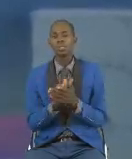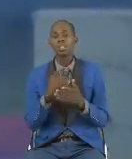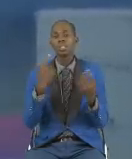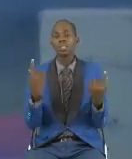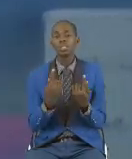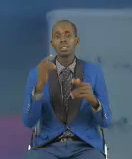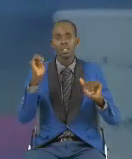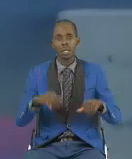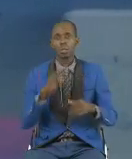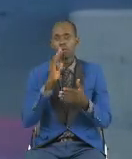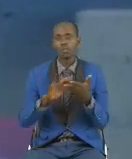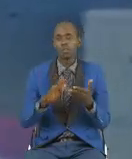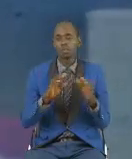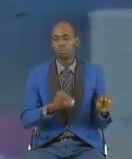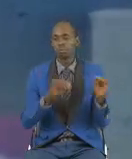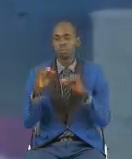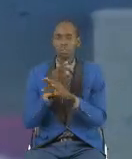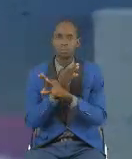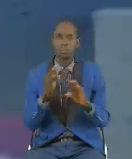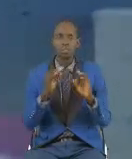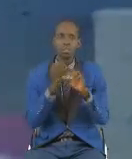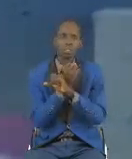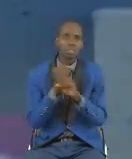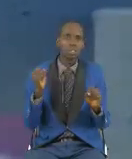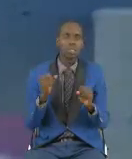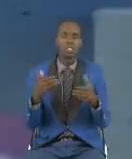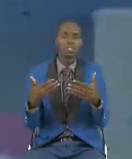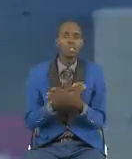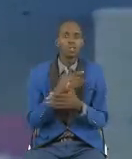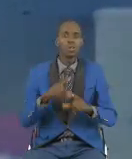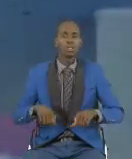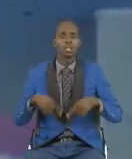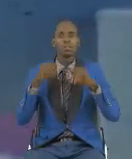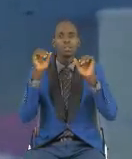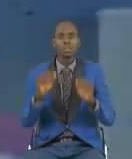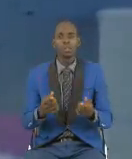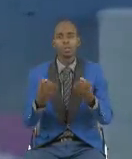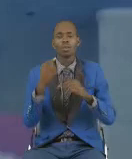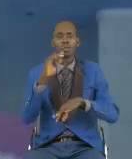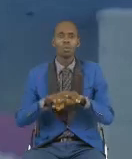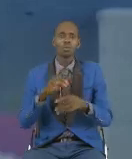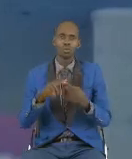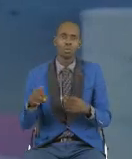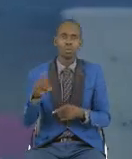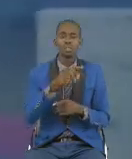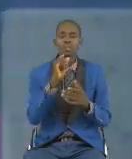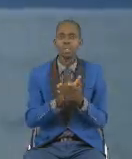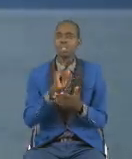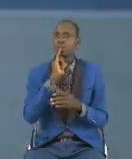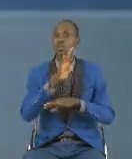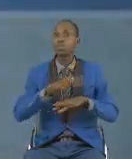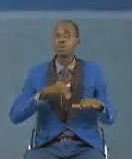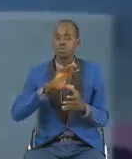can be set free, they can be saved, and a new life can come unto them. That's conversion. When